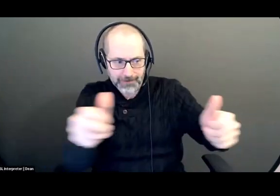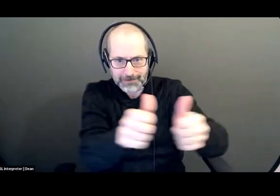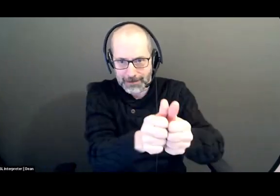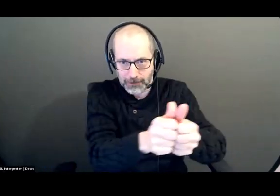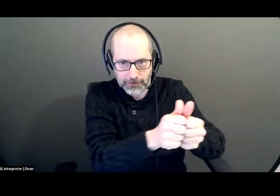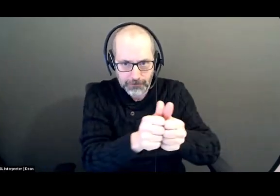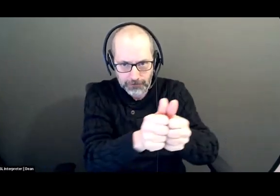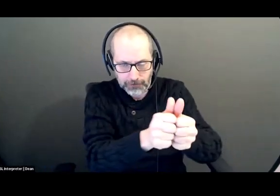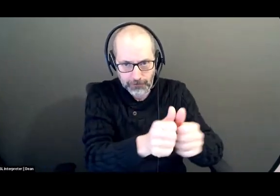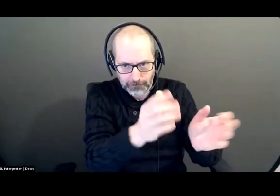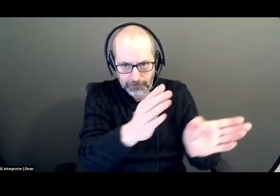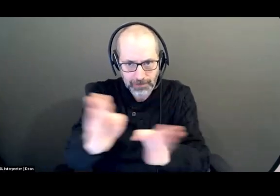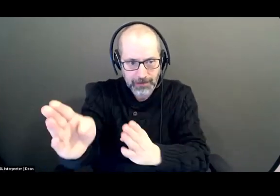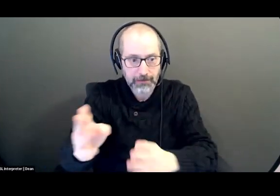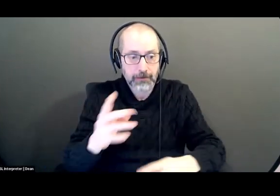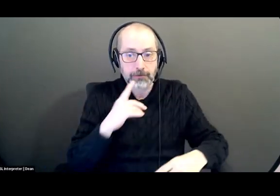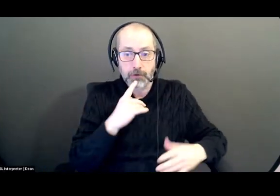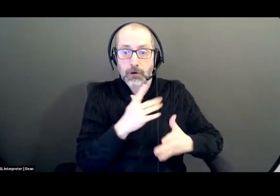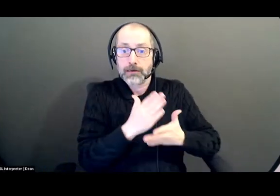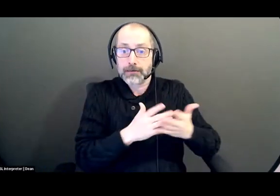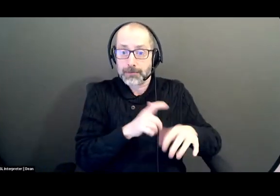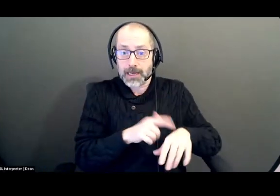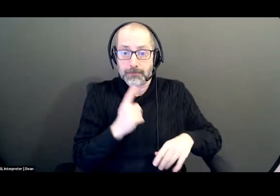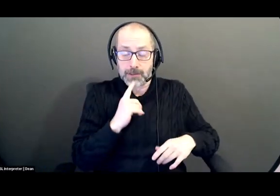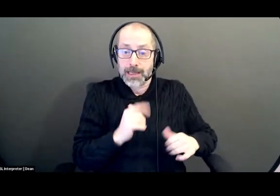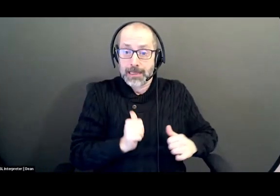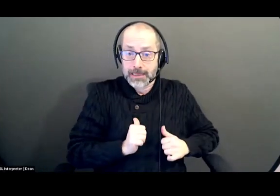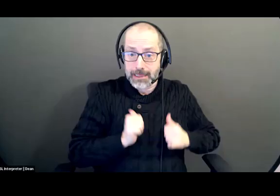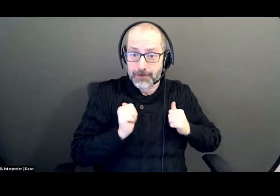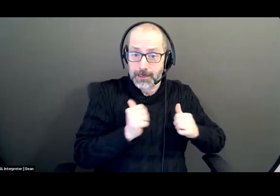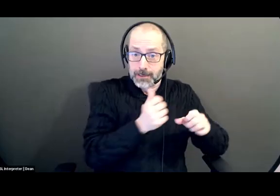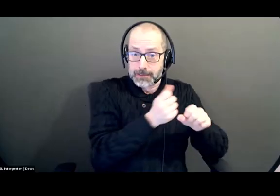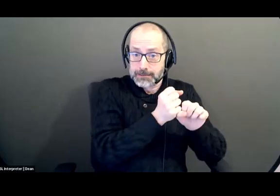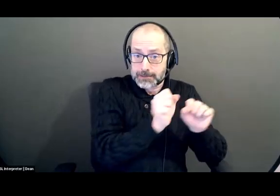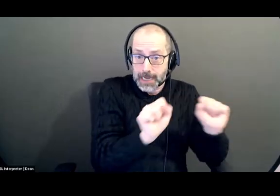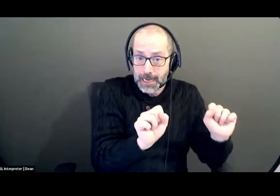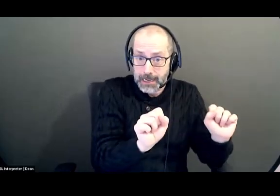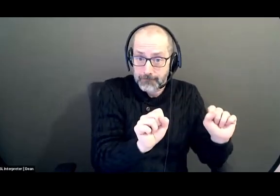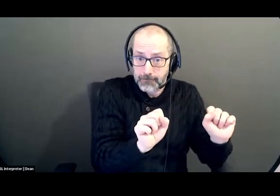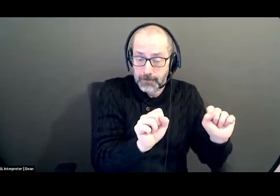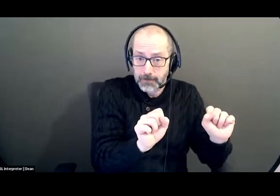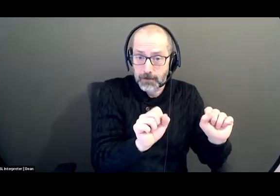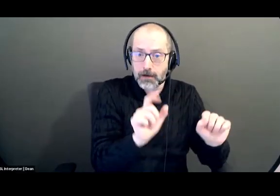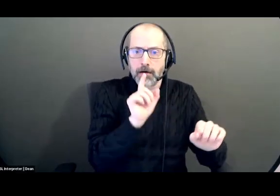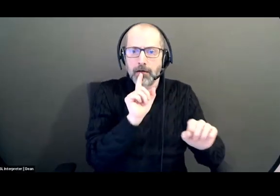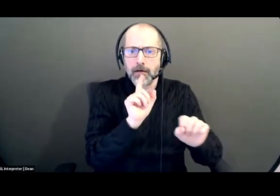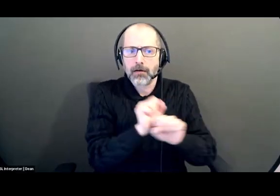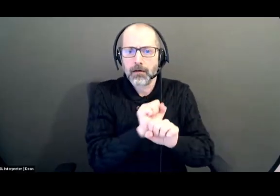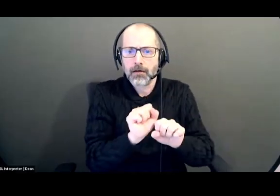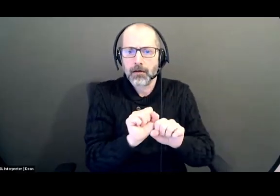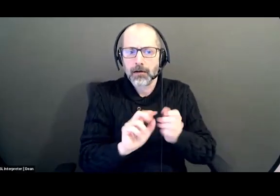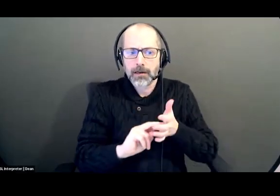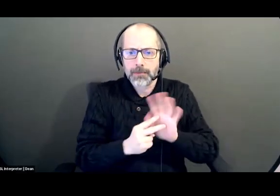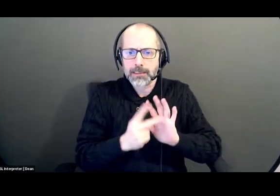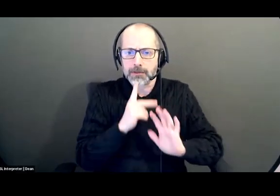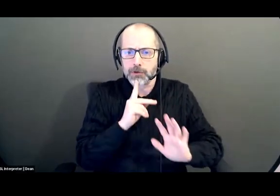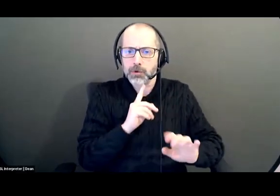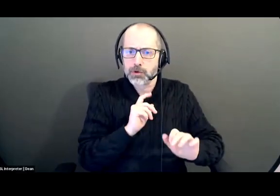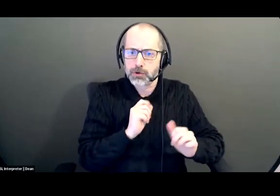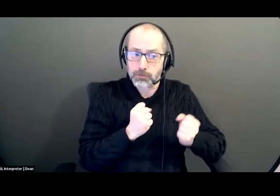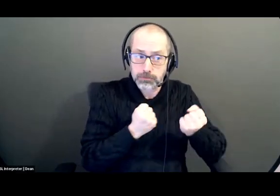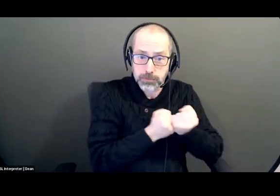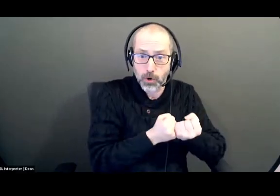different way, and really allows me the opportunity to ask the questions that will help me